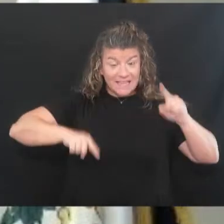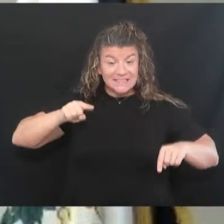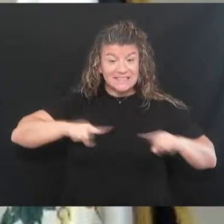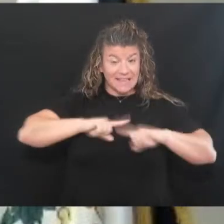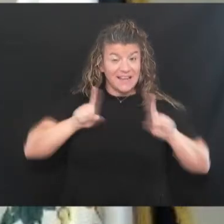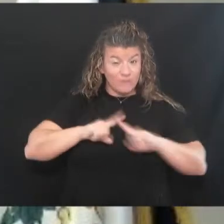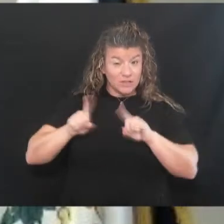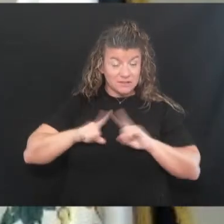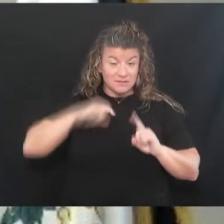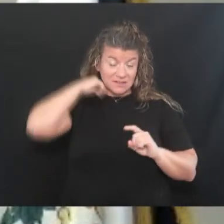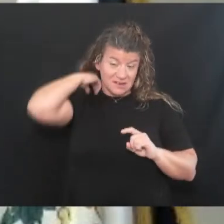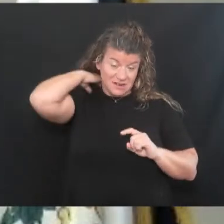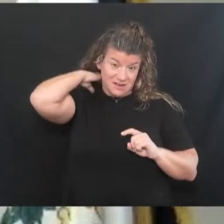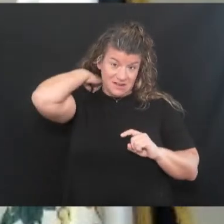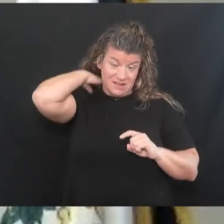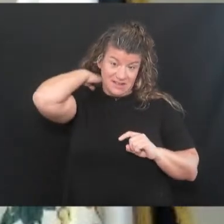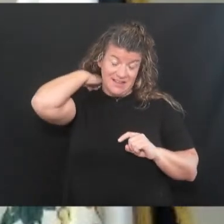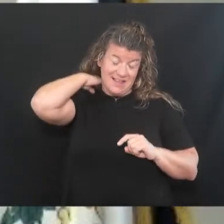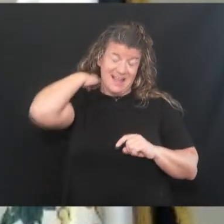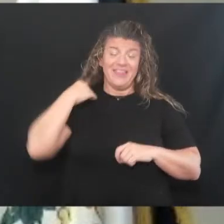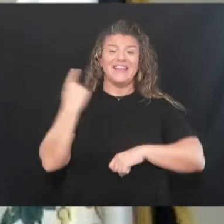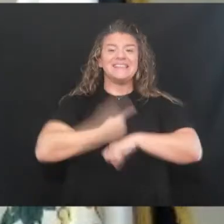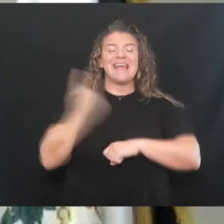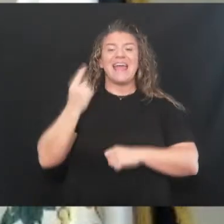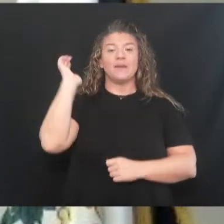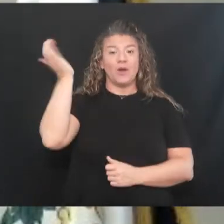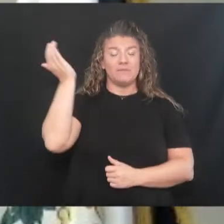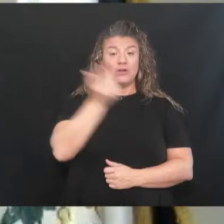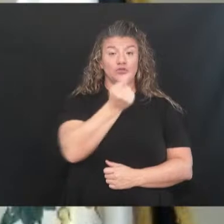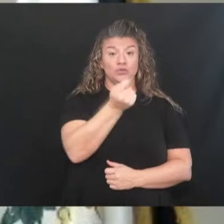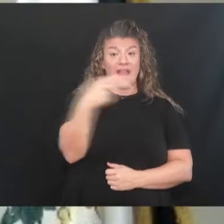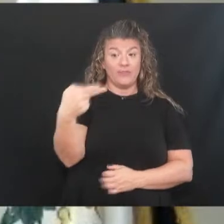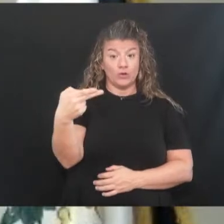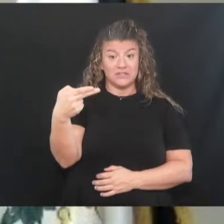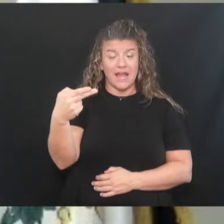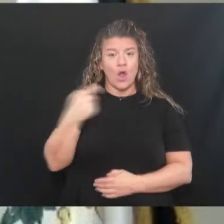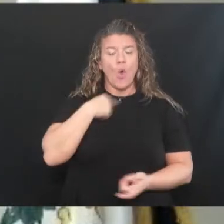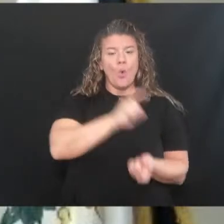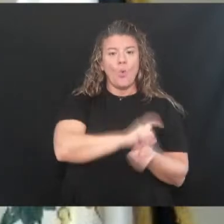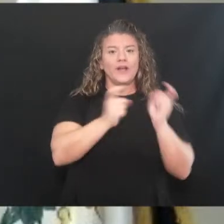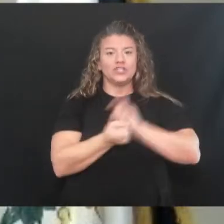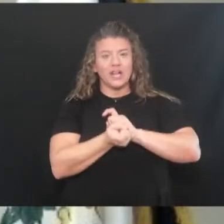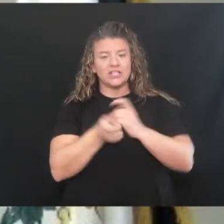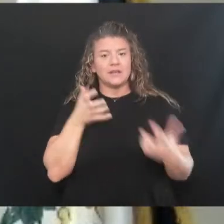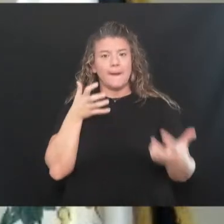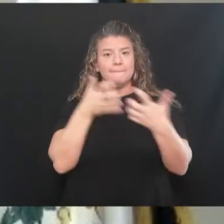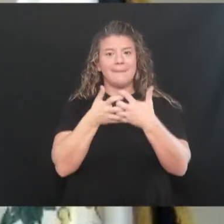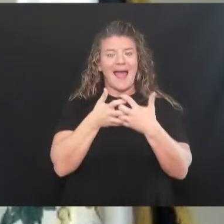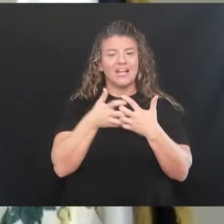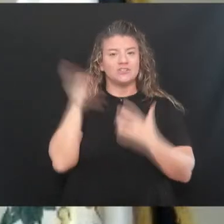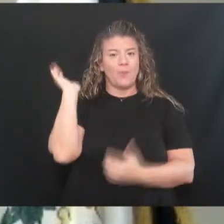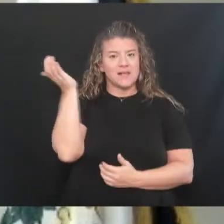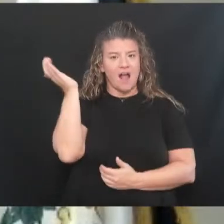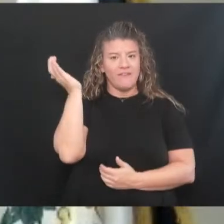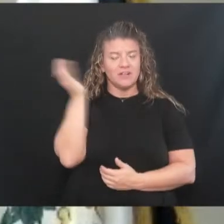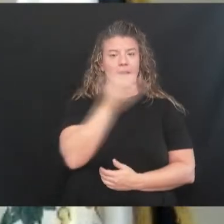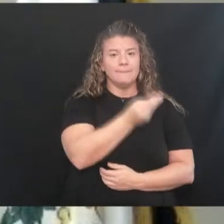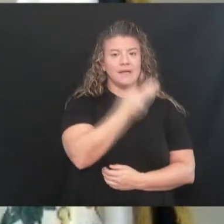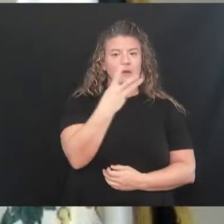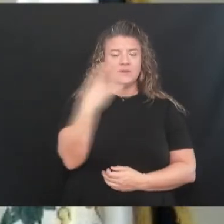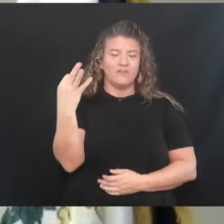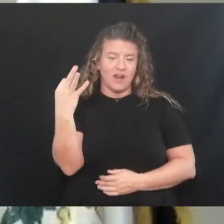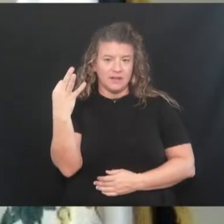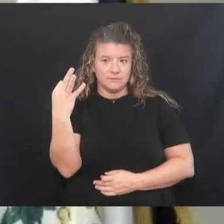on the day of the press briefings on Tuesdays and Thursdays. We've changed those to match the days of the press briefing on Monday, Wednesday,